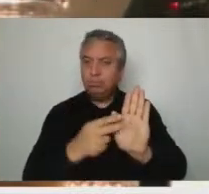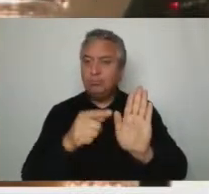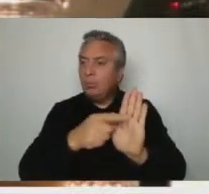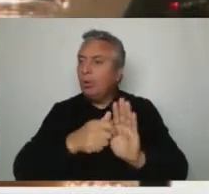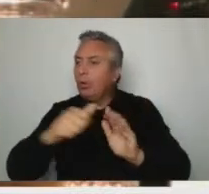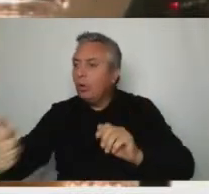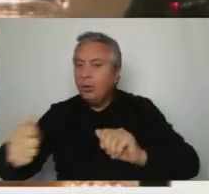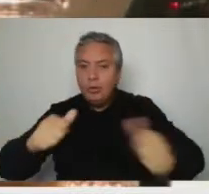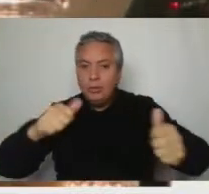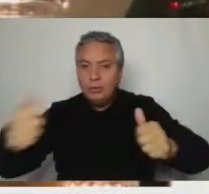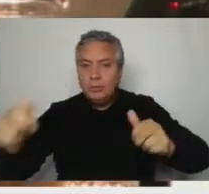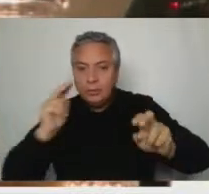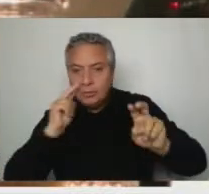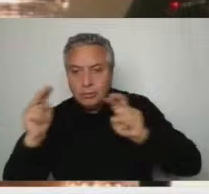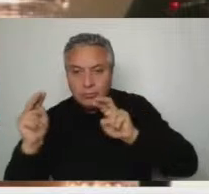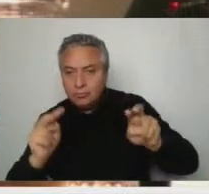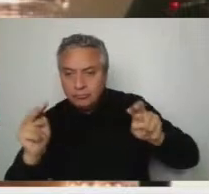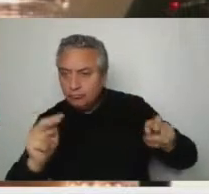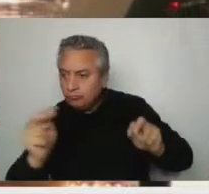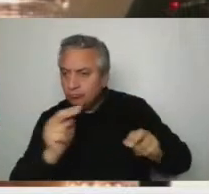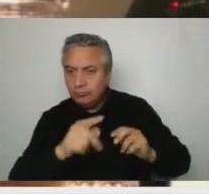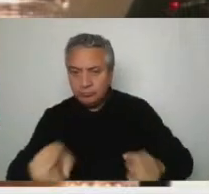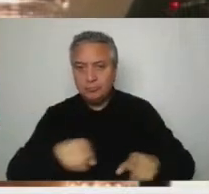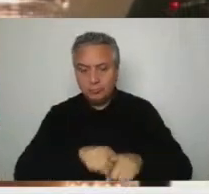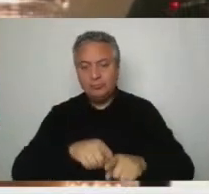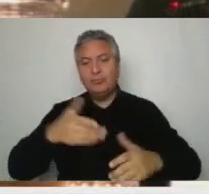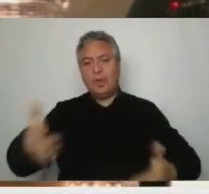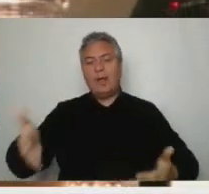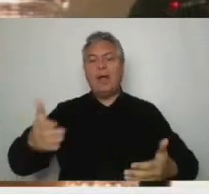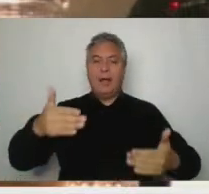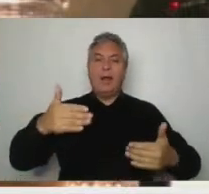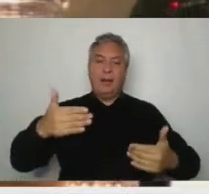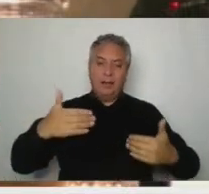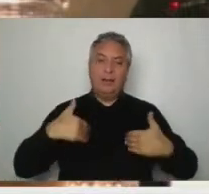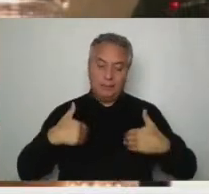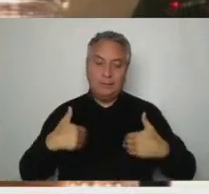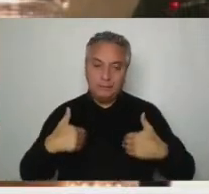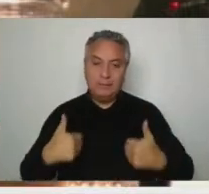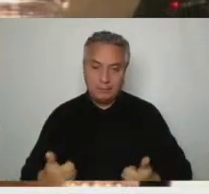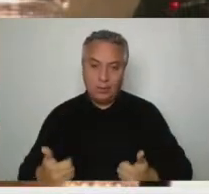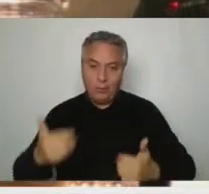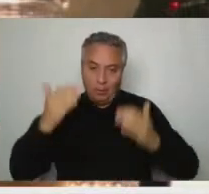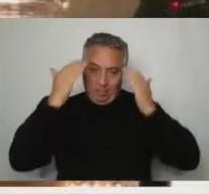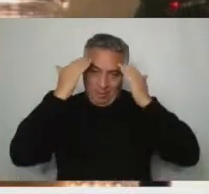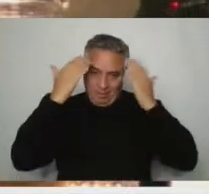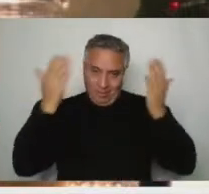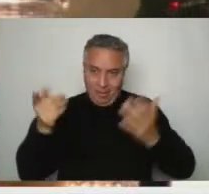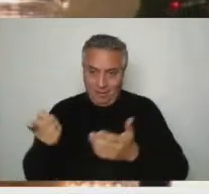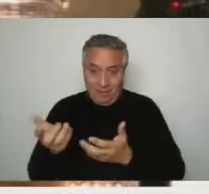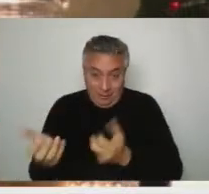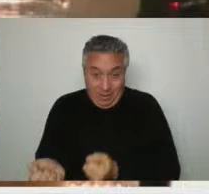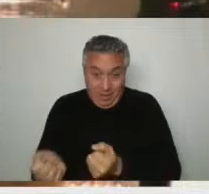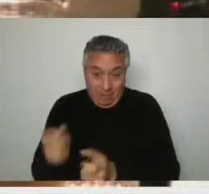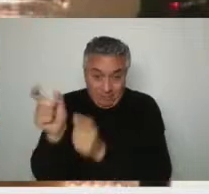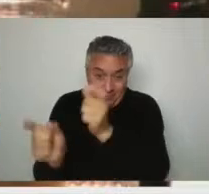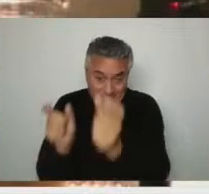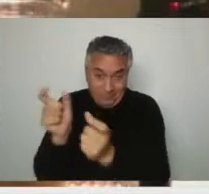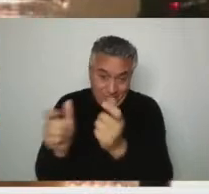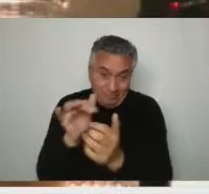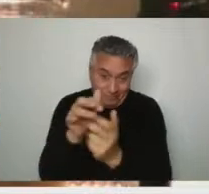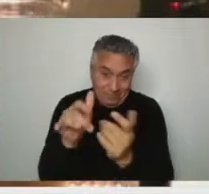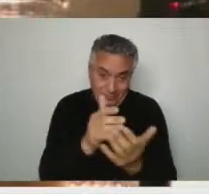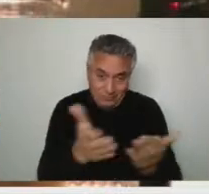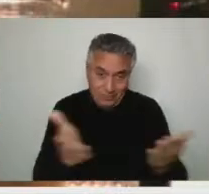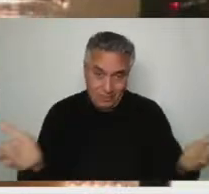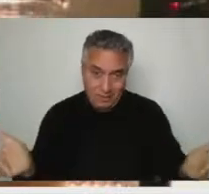stressing the importance of other sectors because of how mental health affects individuals.